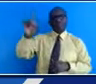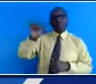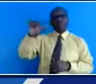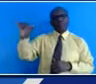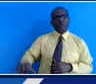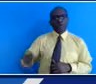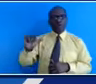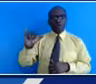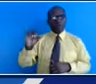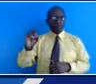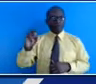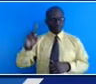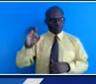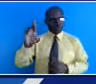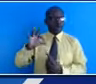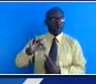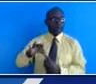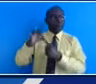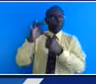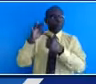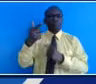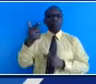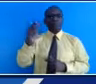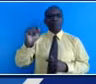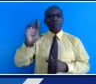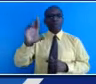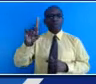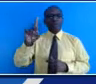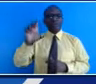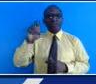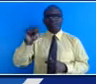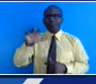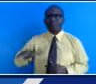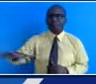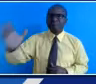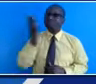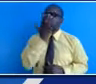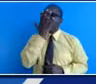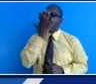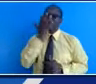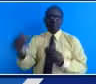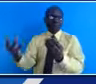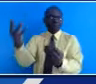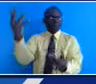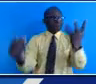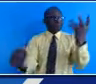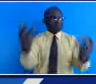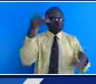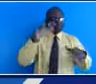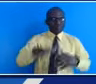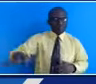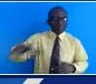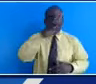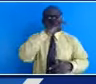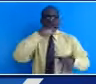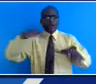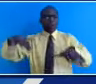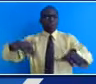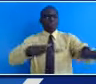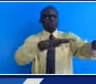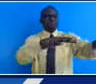estate that overlooks the Hudson down in Yonkers. You see the Palisades on the other side of the Hudson River. And we've established a place where you can go. There's a